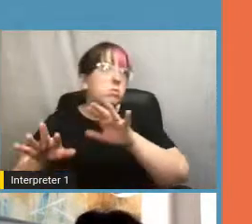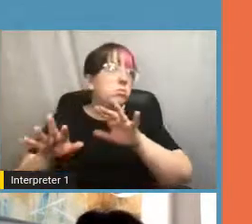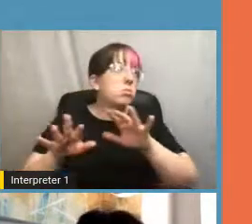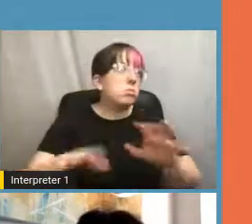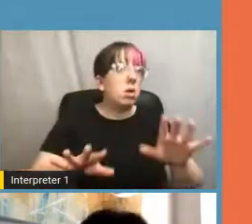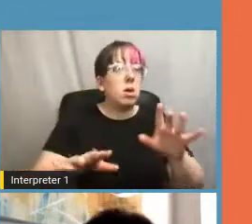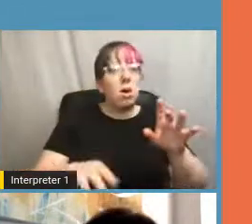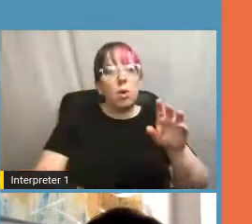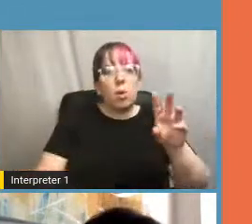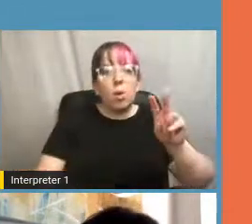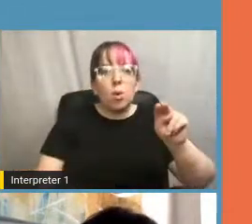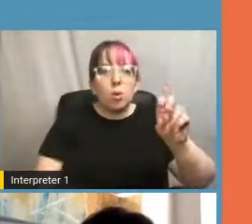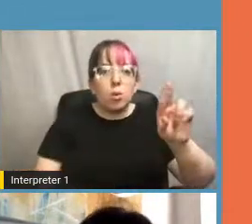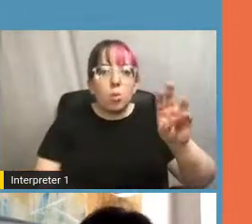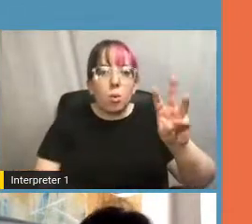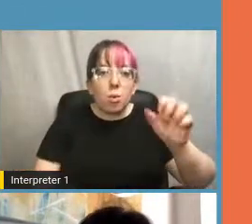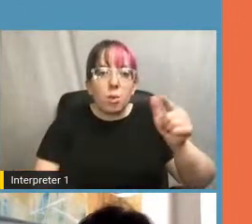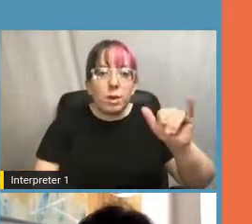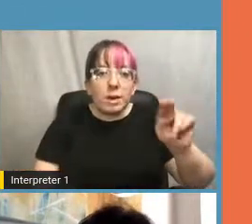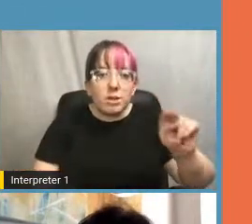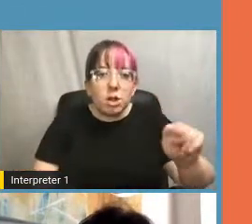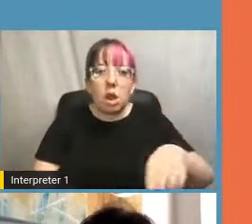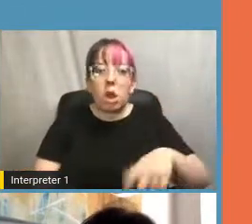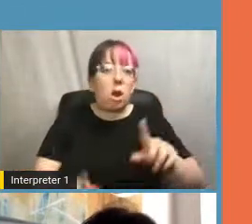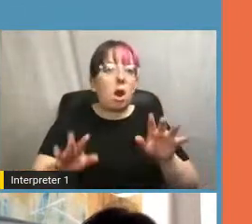Then plan your activities.